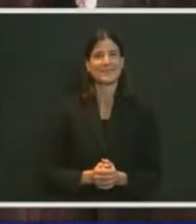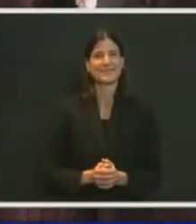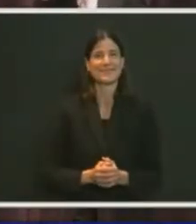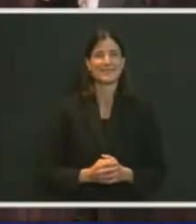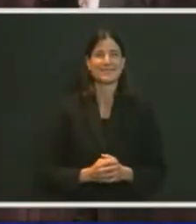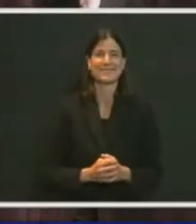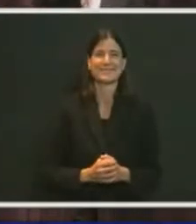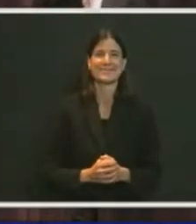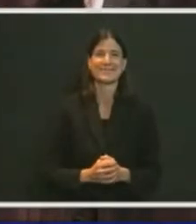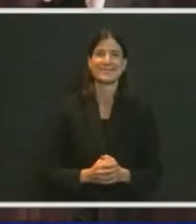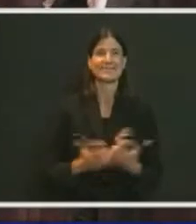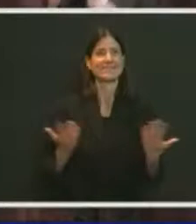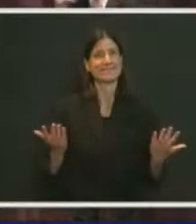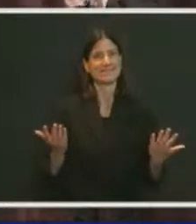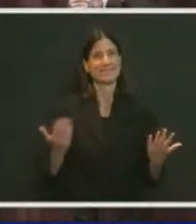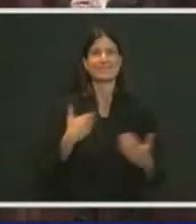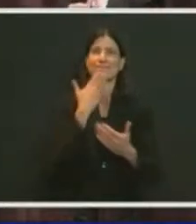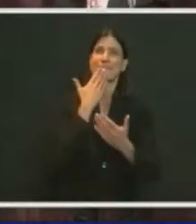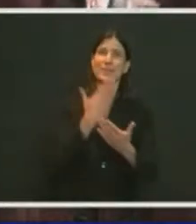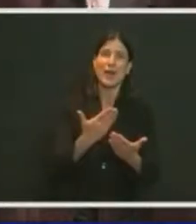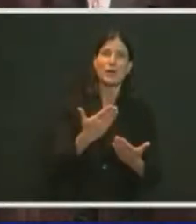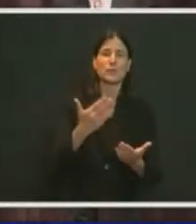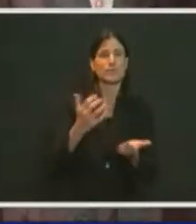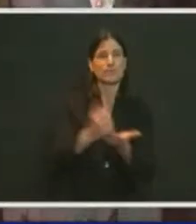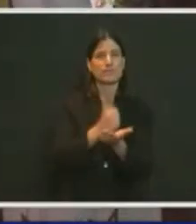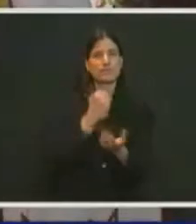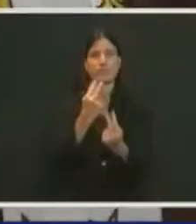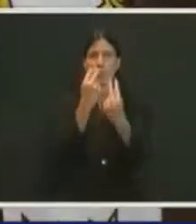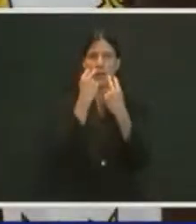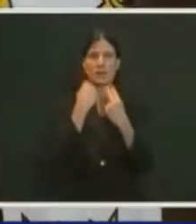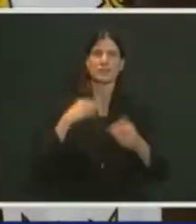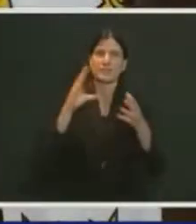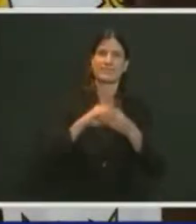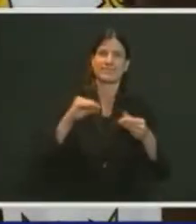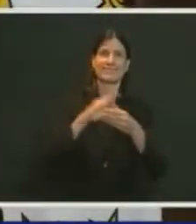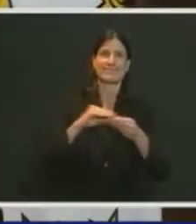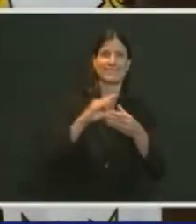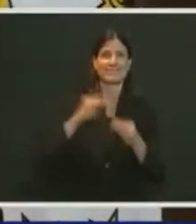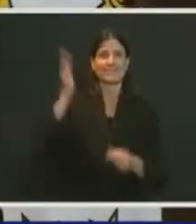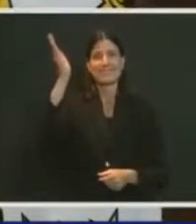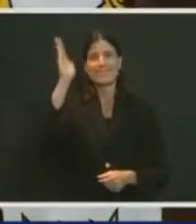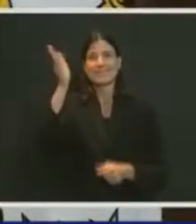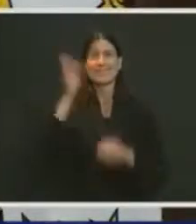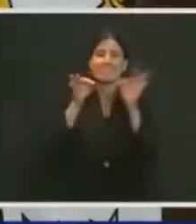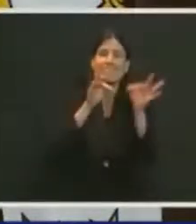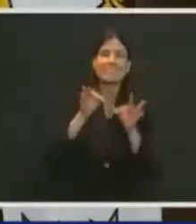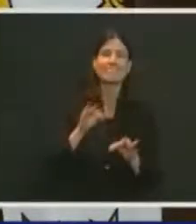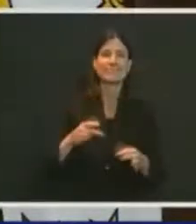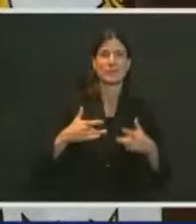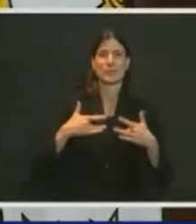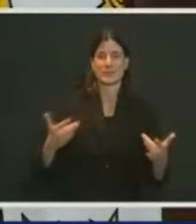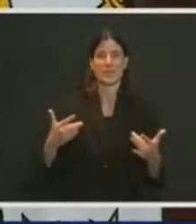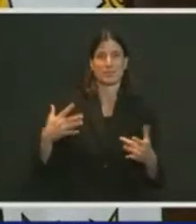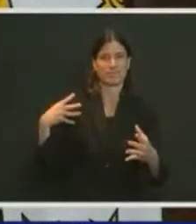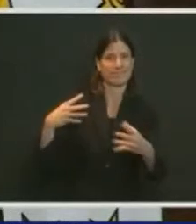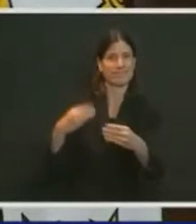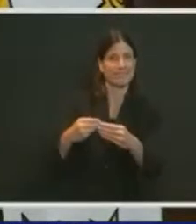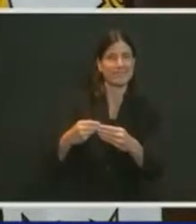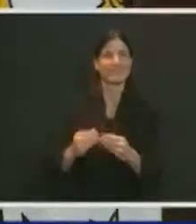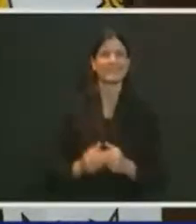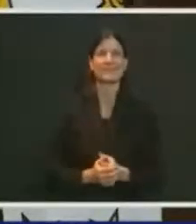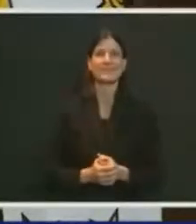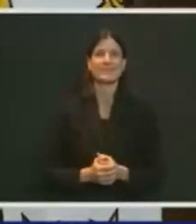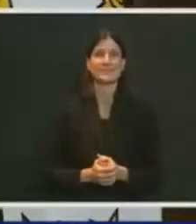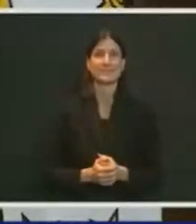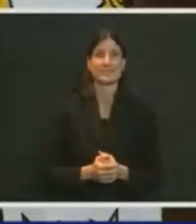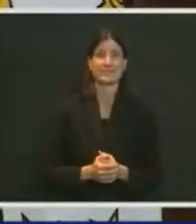Good afternoon, everybody, and thank you for tuning in today. As a reminder, we're going to take a break for the weekend, and we'll be